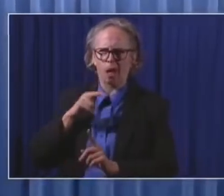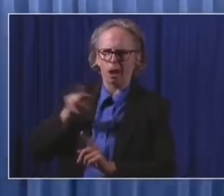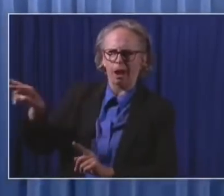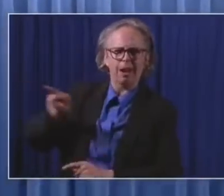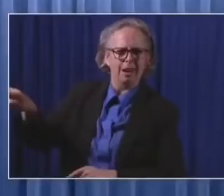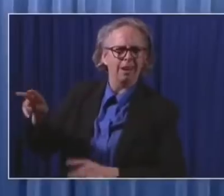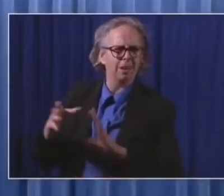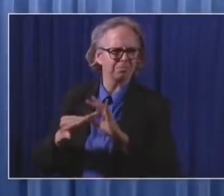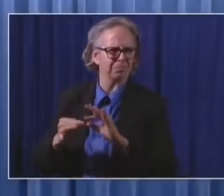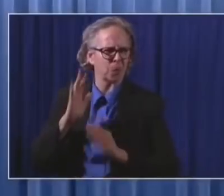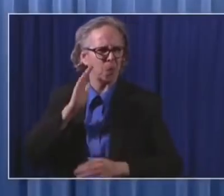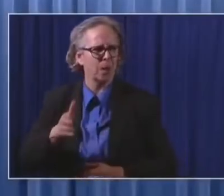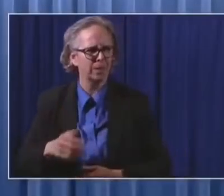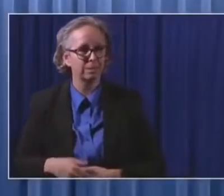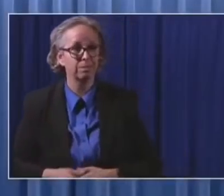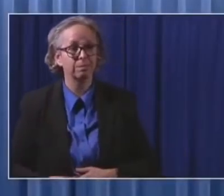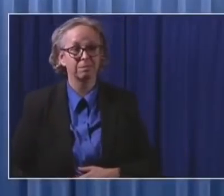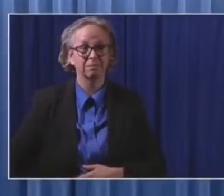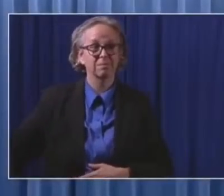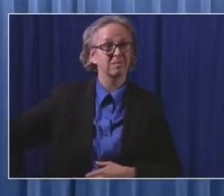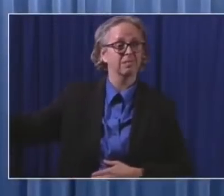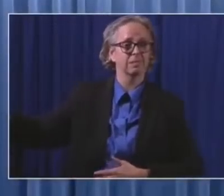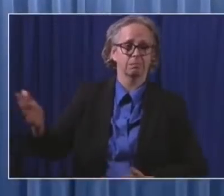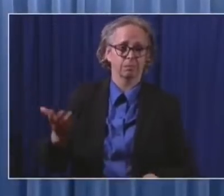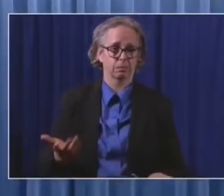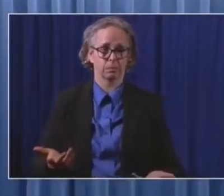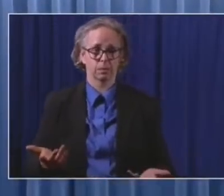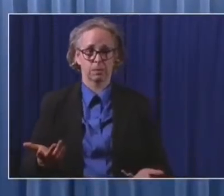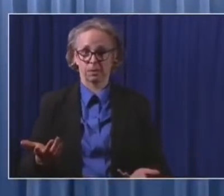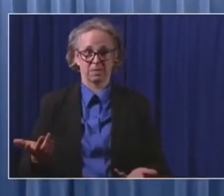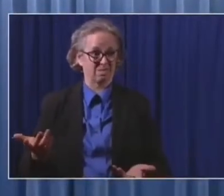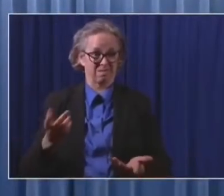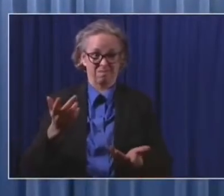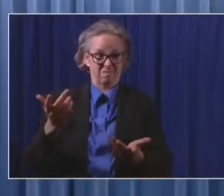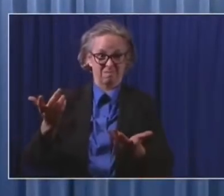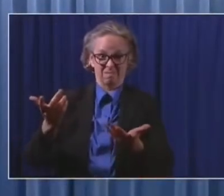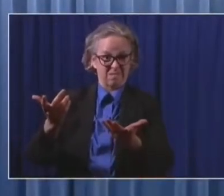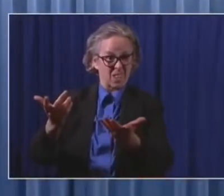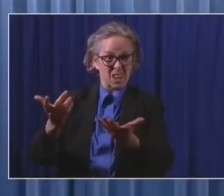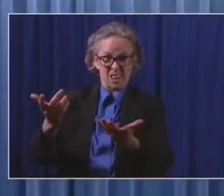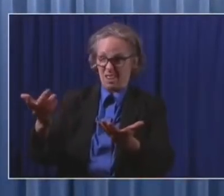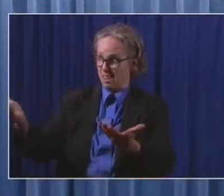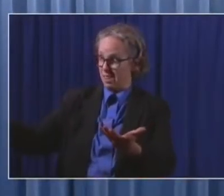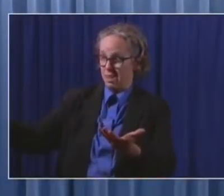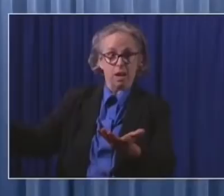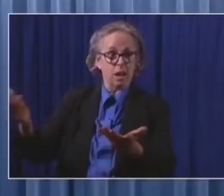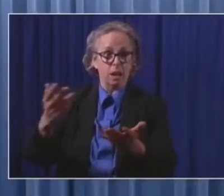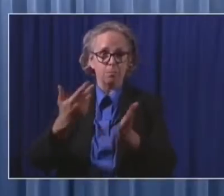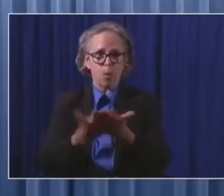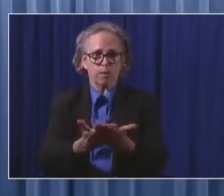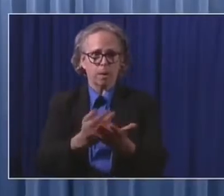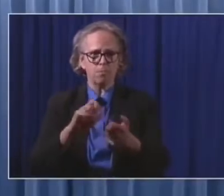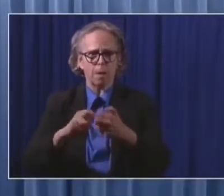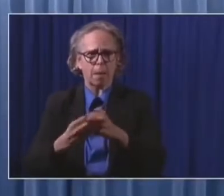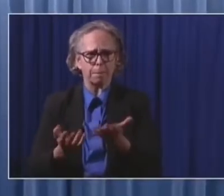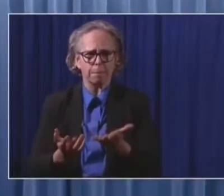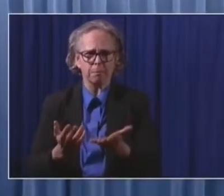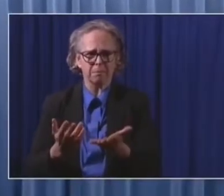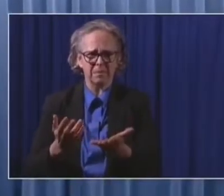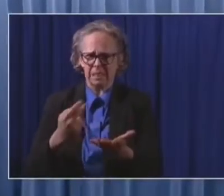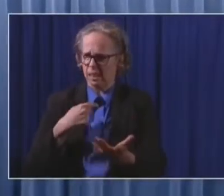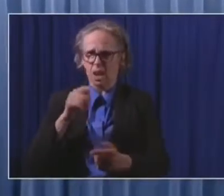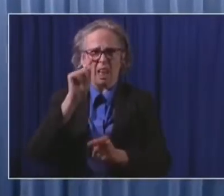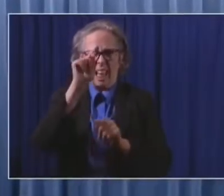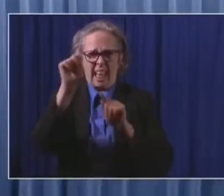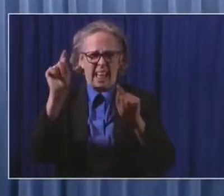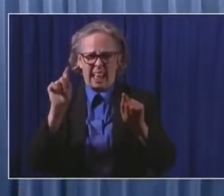And Eric, can you put the map up? We'll just leave that map up. I'm going to keep referring to it, I think. But look, the point is to